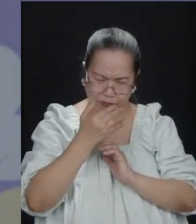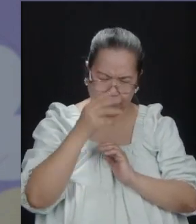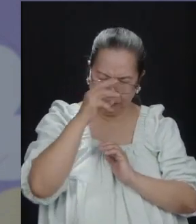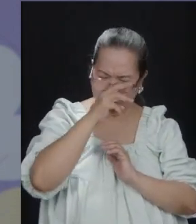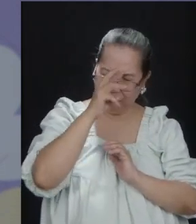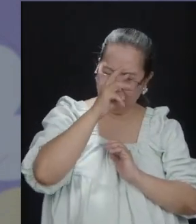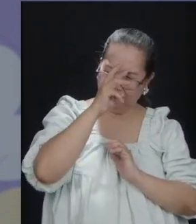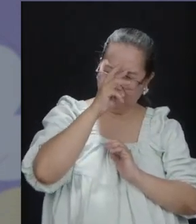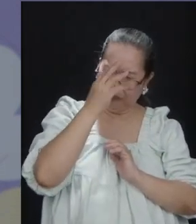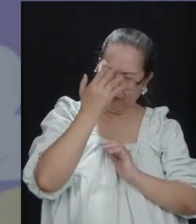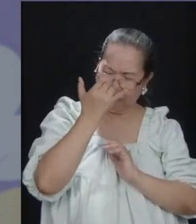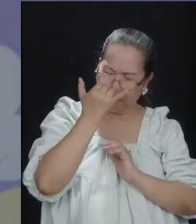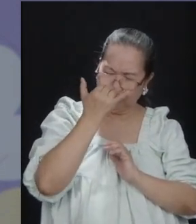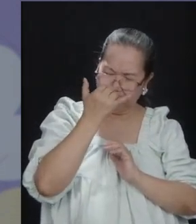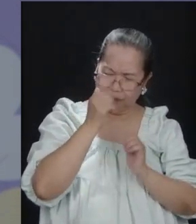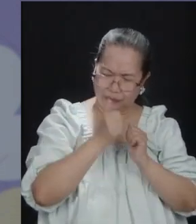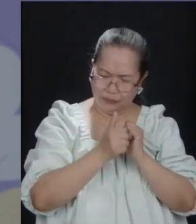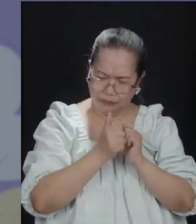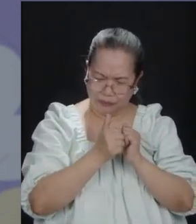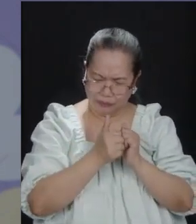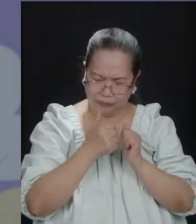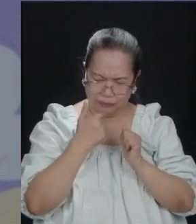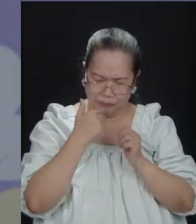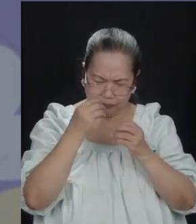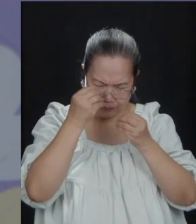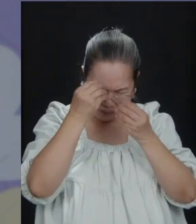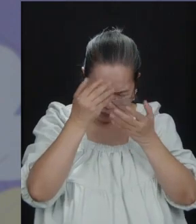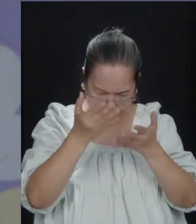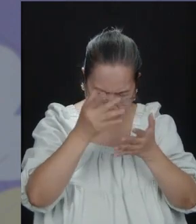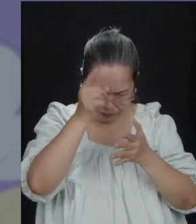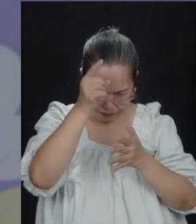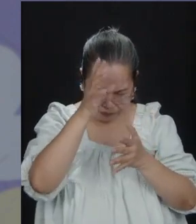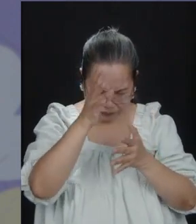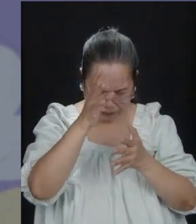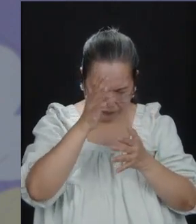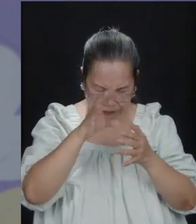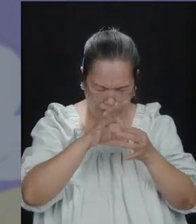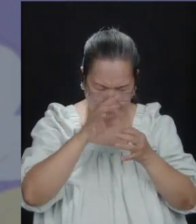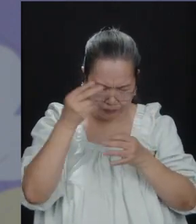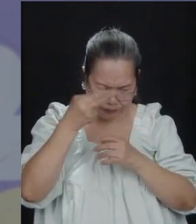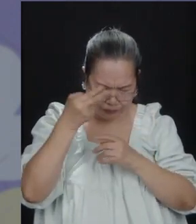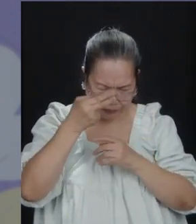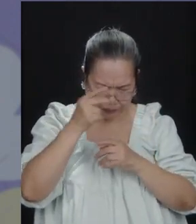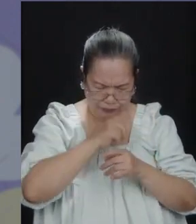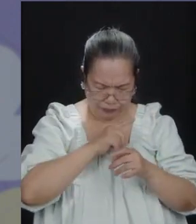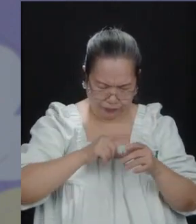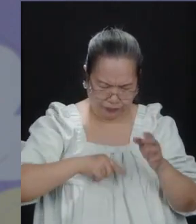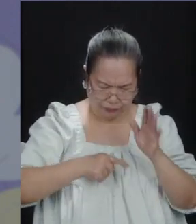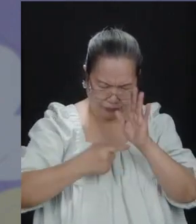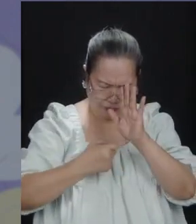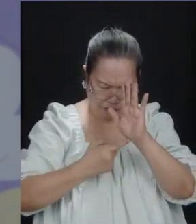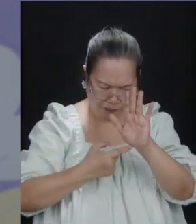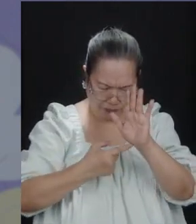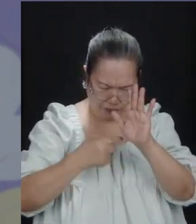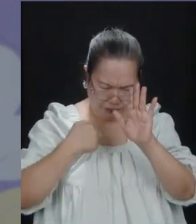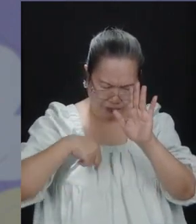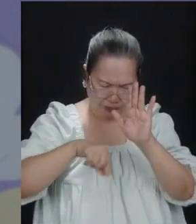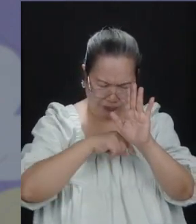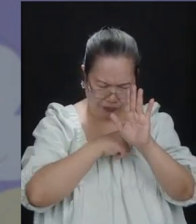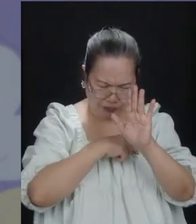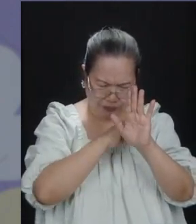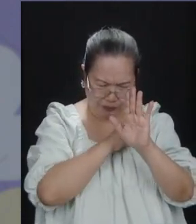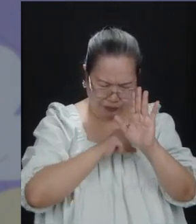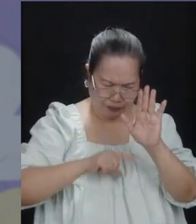wondering what it means to relate to the God of Hannah, Lord, reveal yourself to us as the